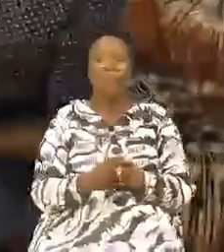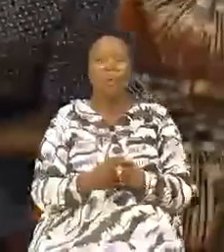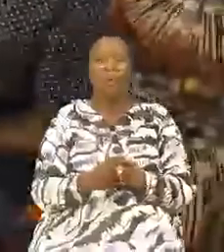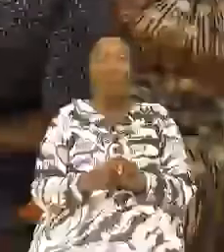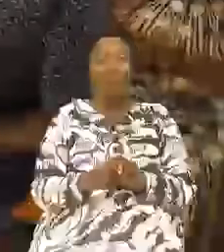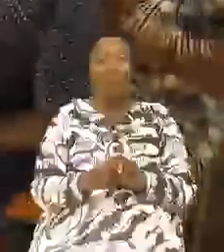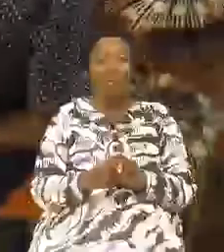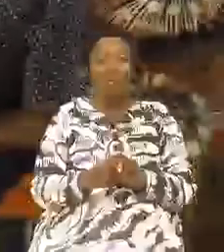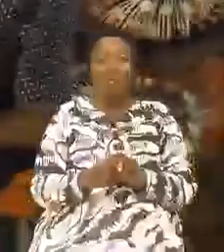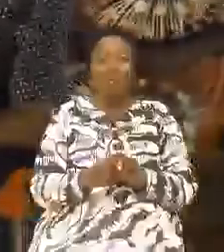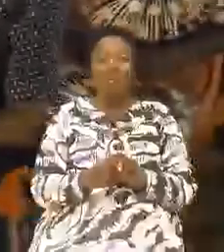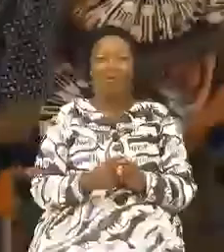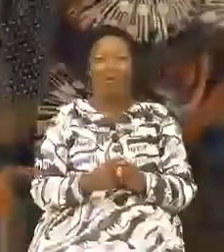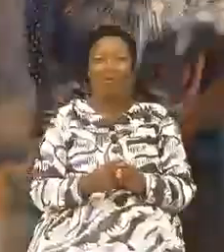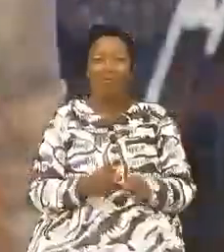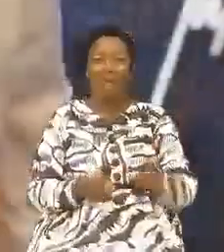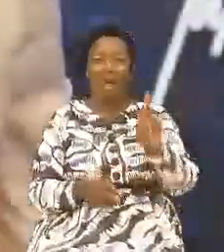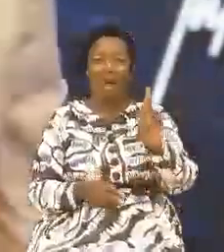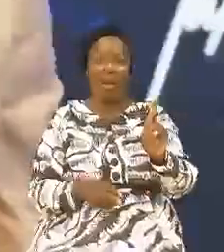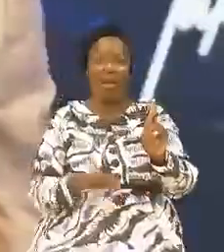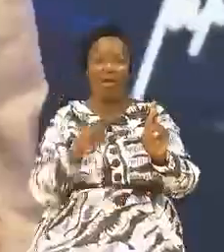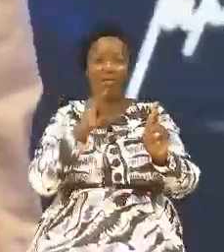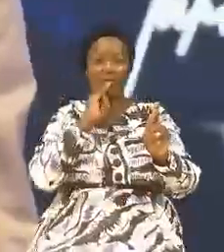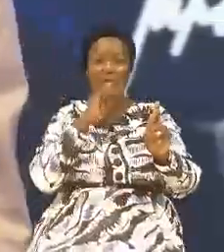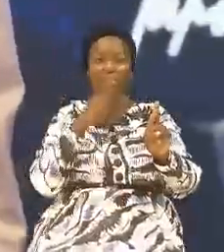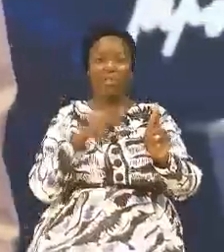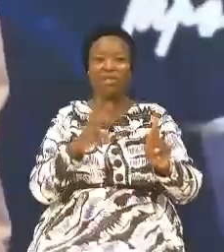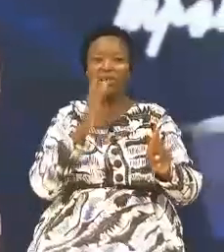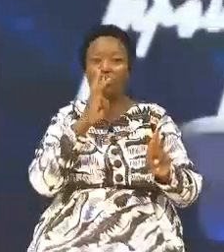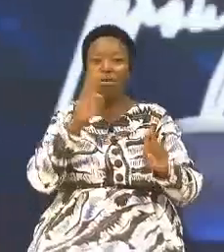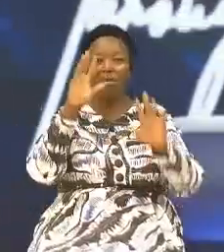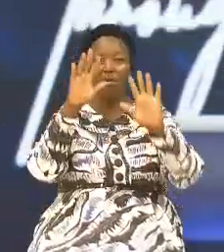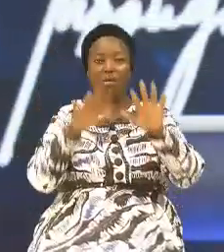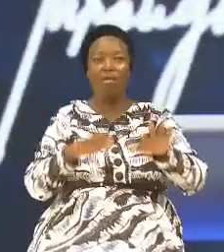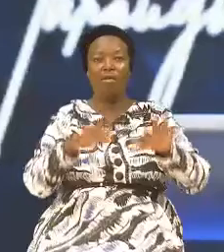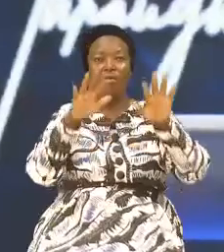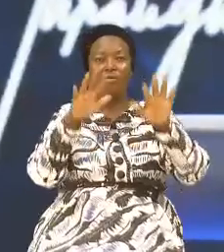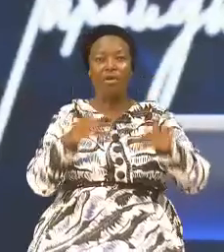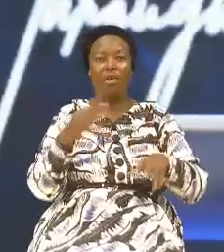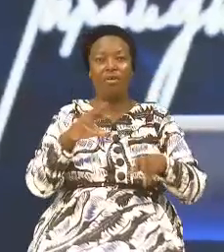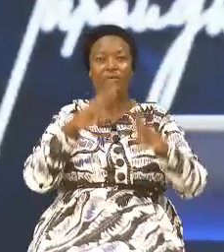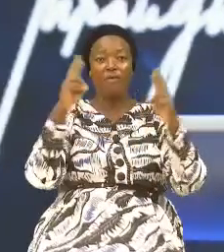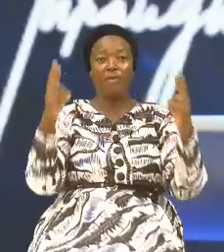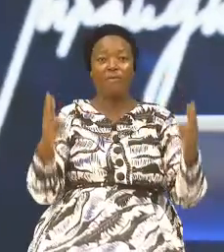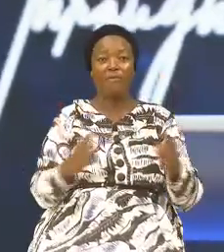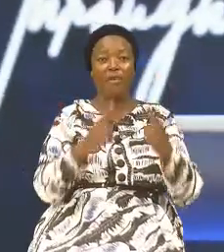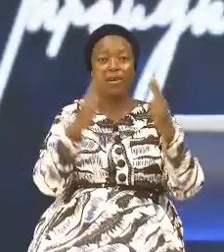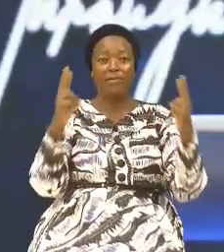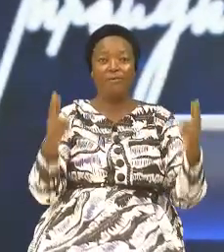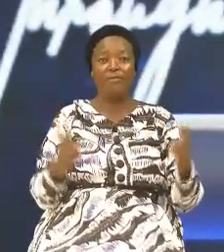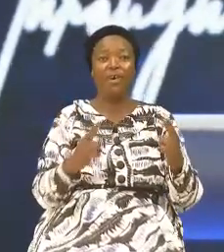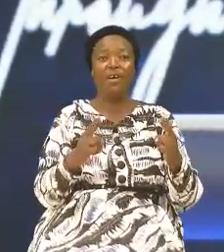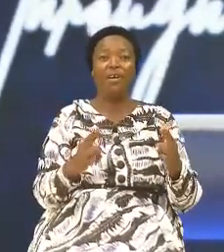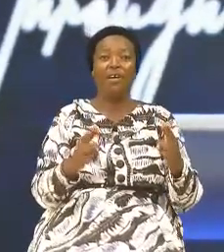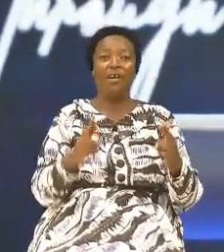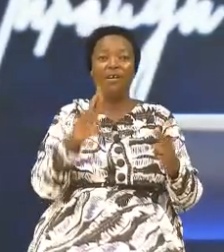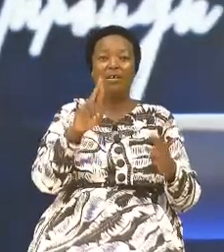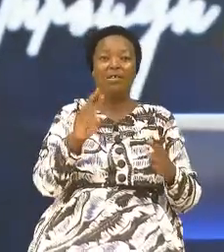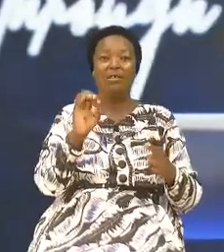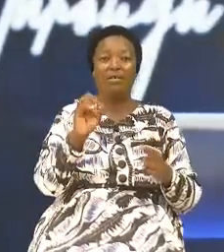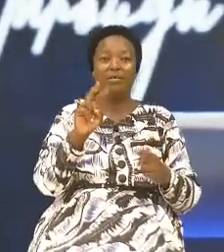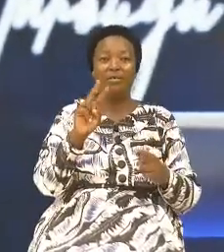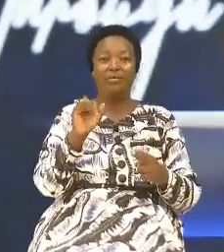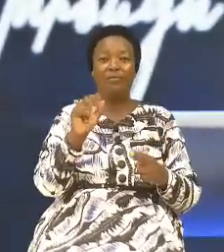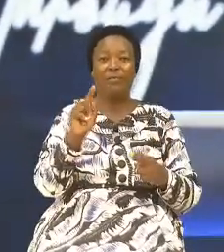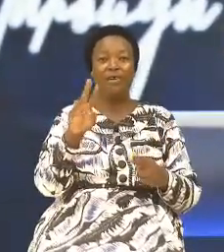R is the reign of revival, refreshing, renewal coming from